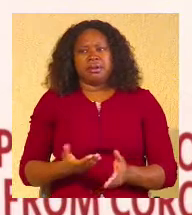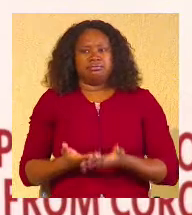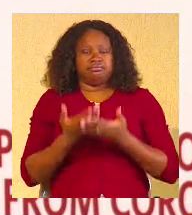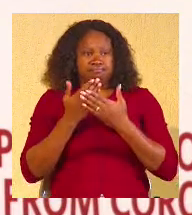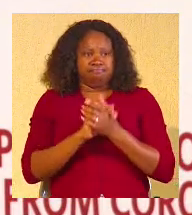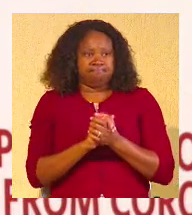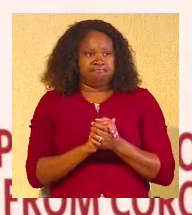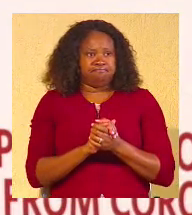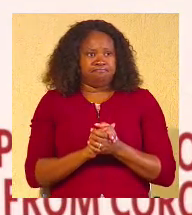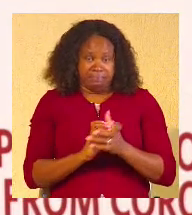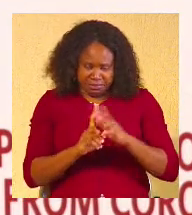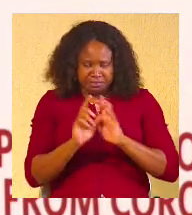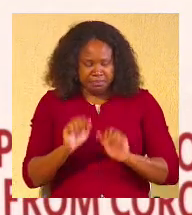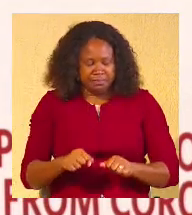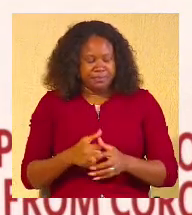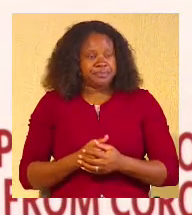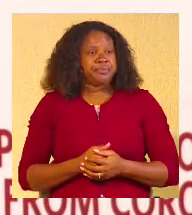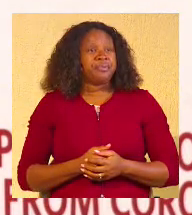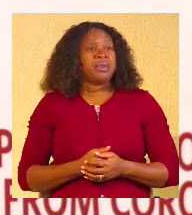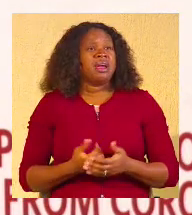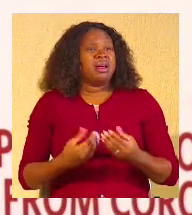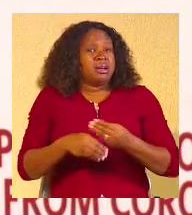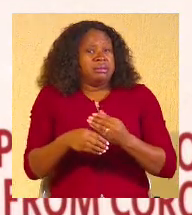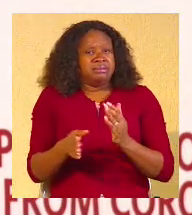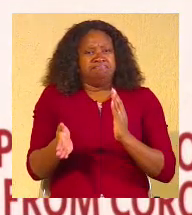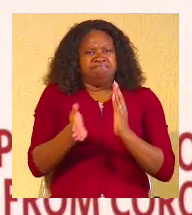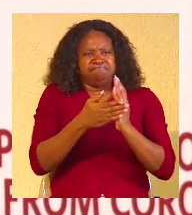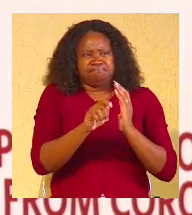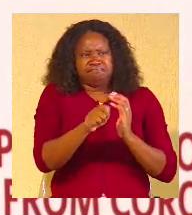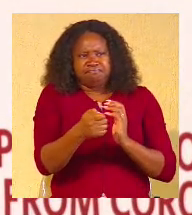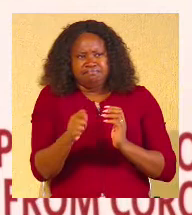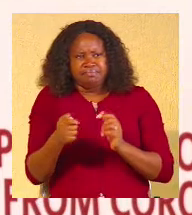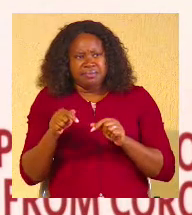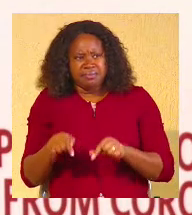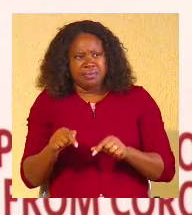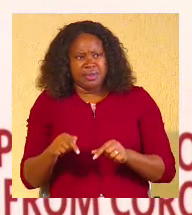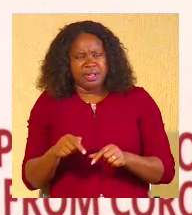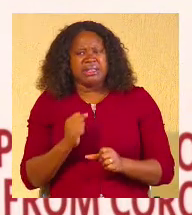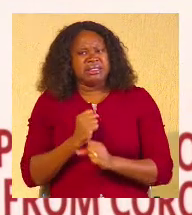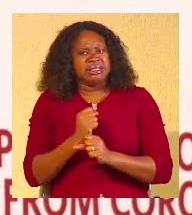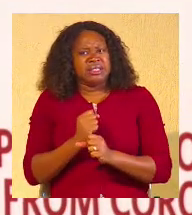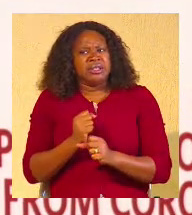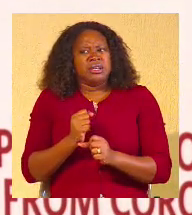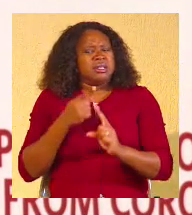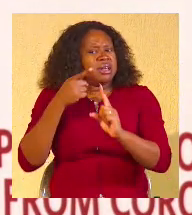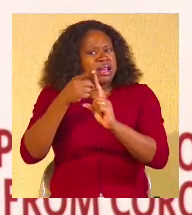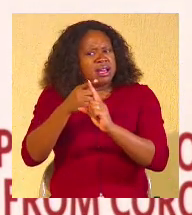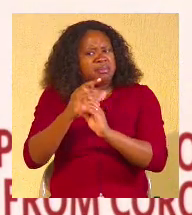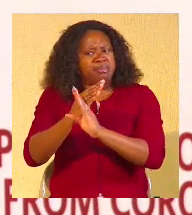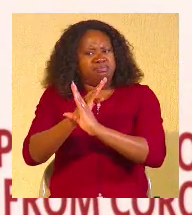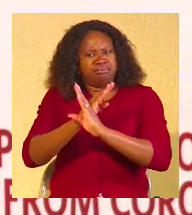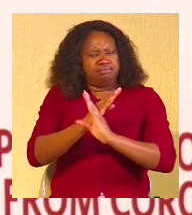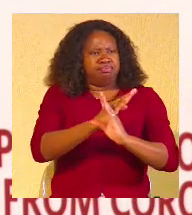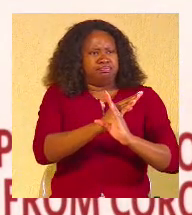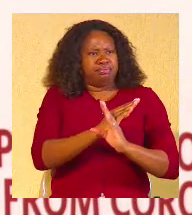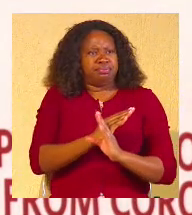addition to the lockdown, which is aimed at the containment of the virus, the